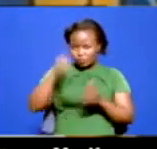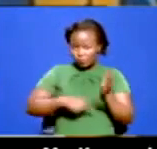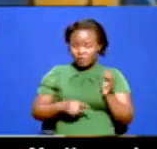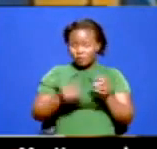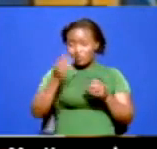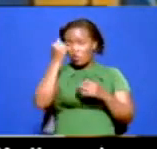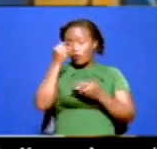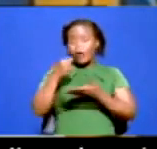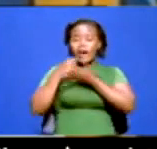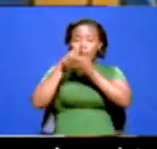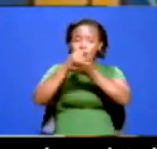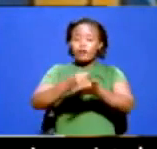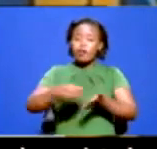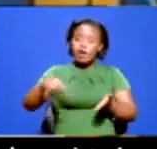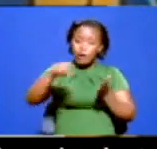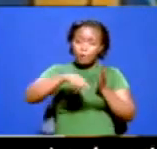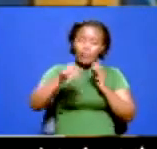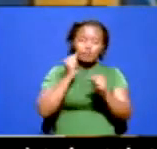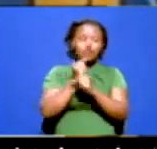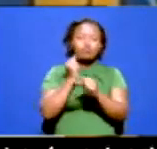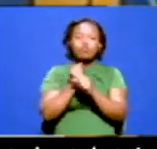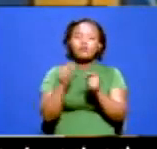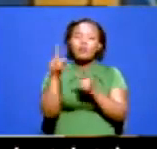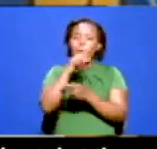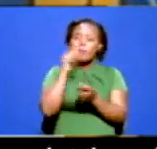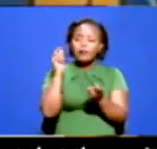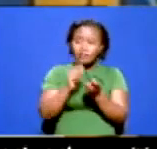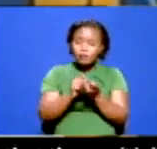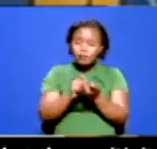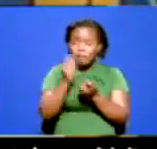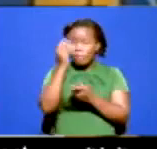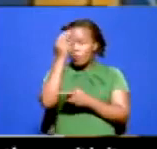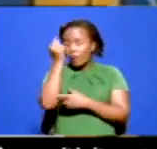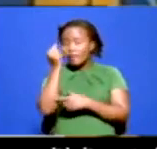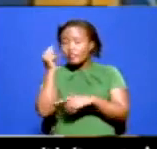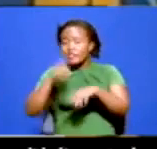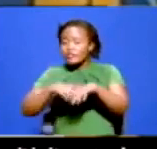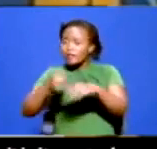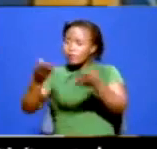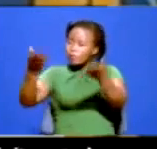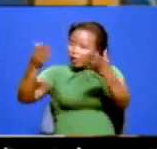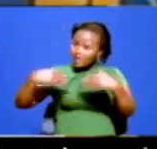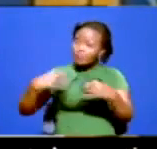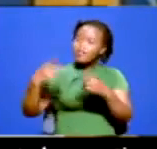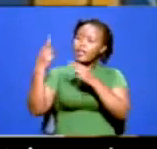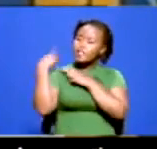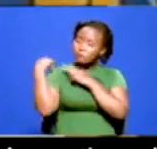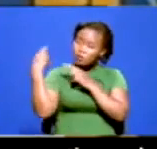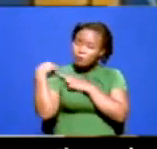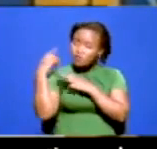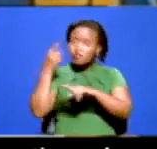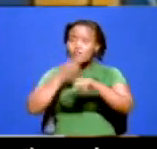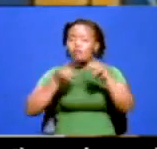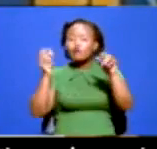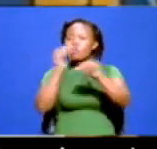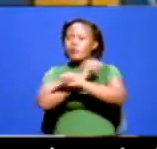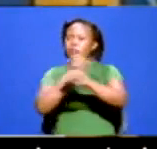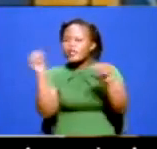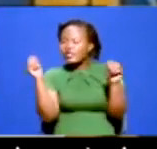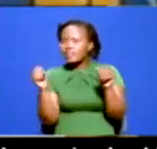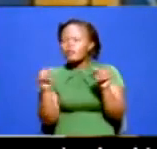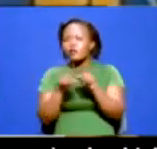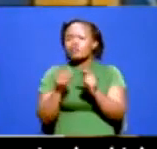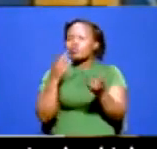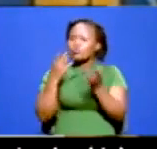we do. Because when we get a task from the Commander-in-Chief and he says to us, I want you to turn around KMC in the